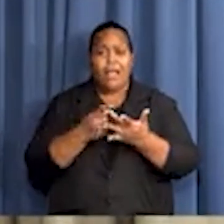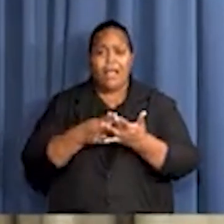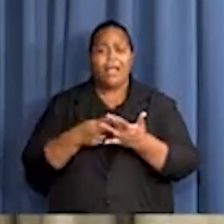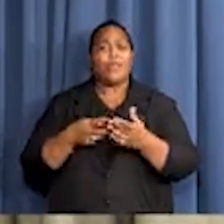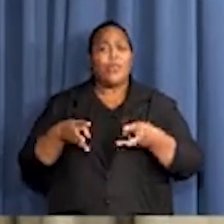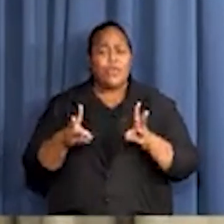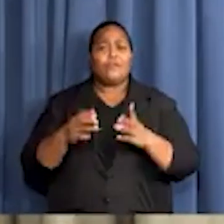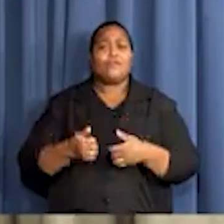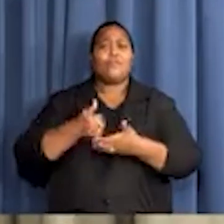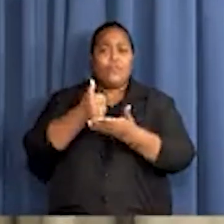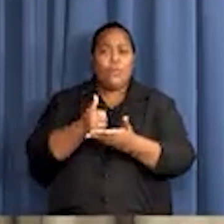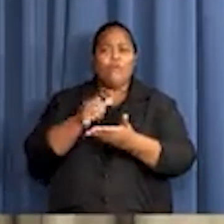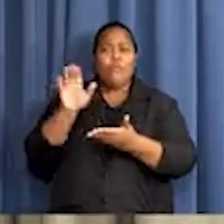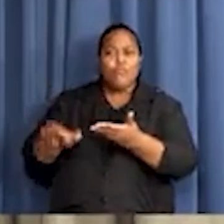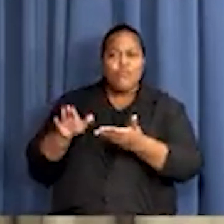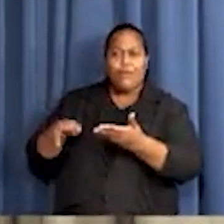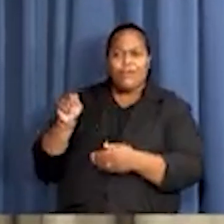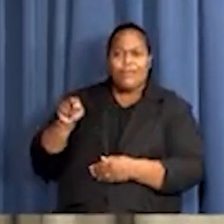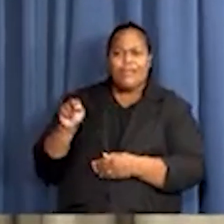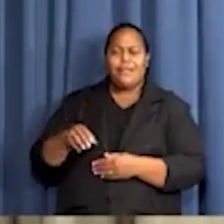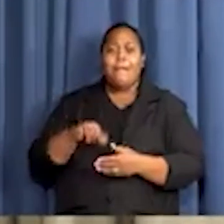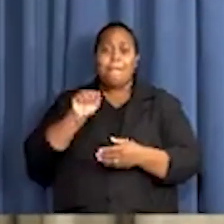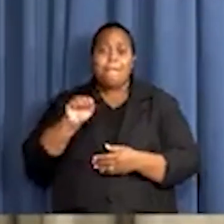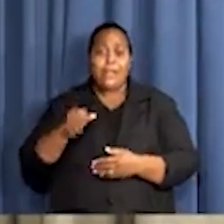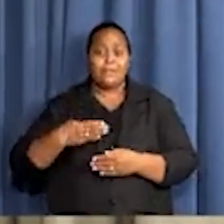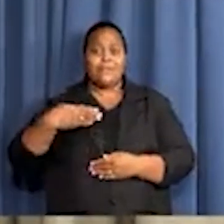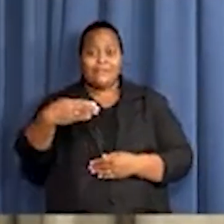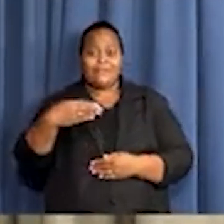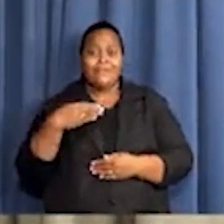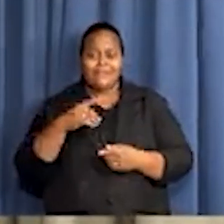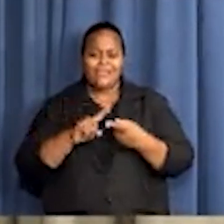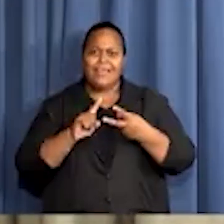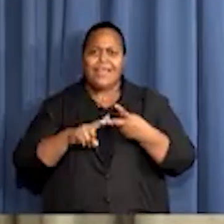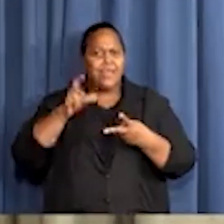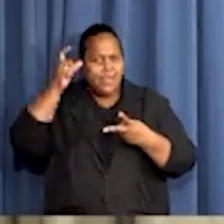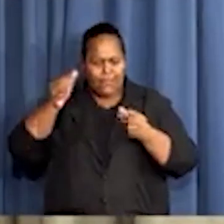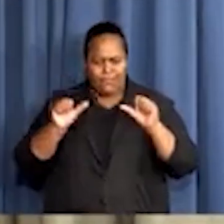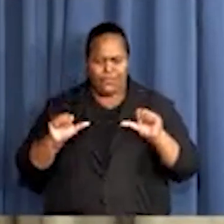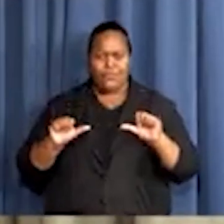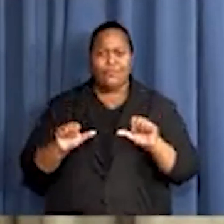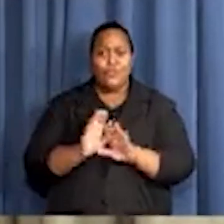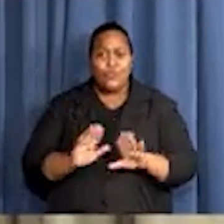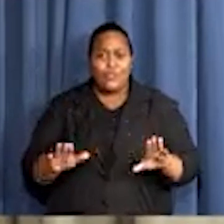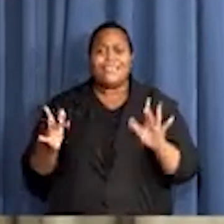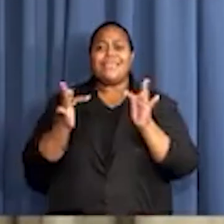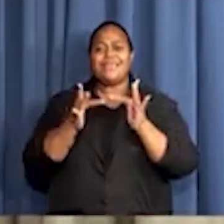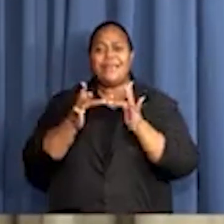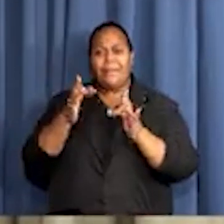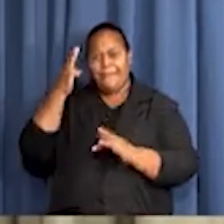for the poor and the needy, including bus fare subsidies, care and protection of children and single